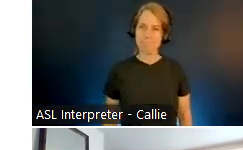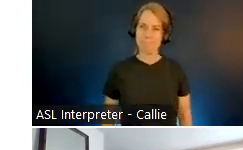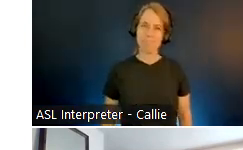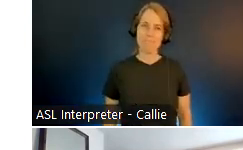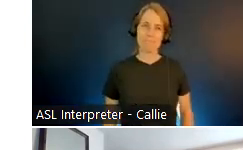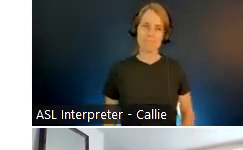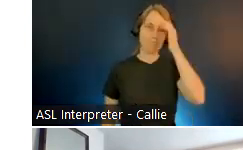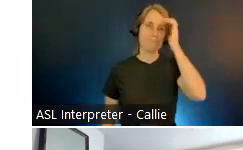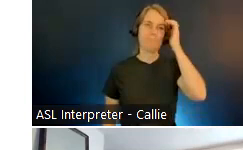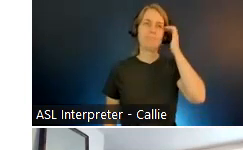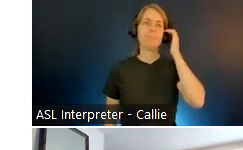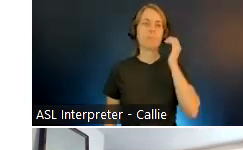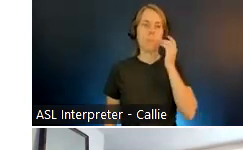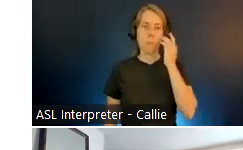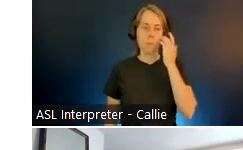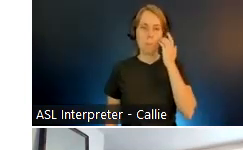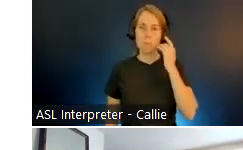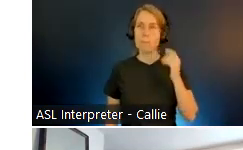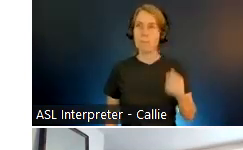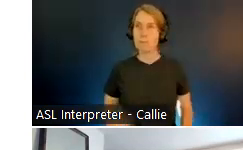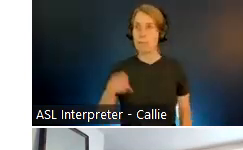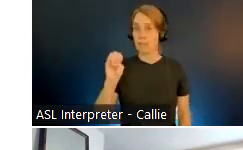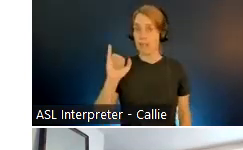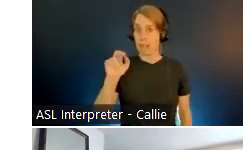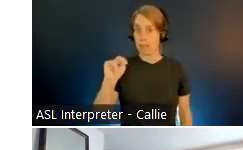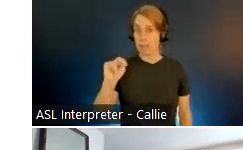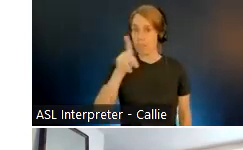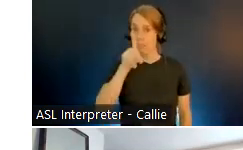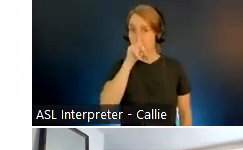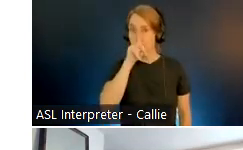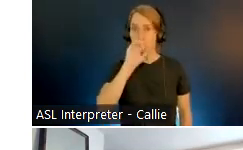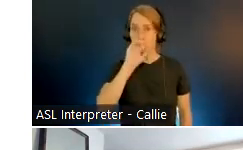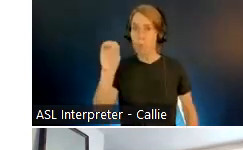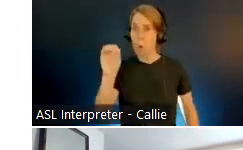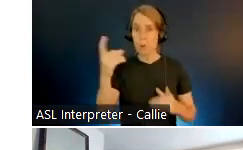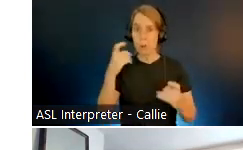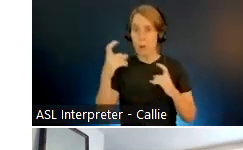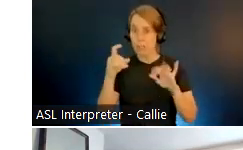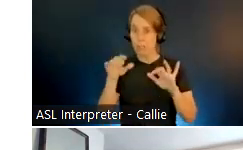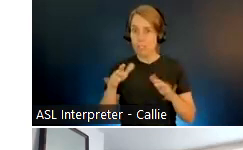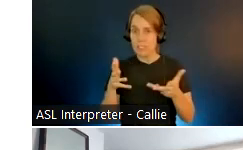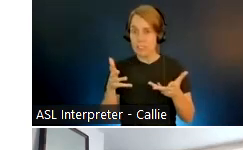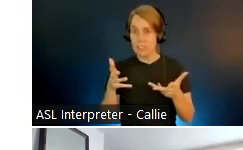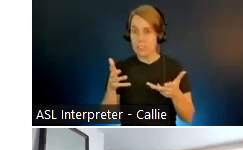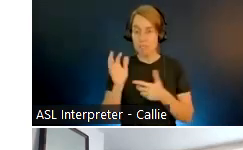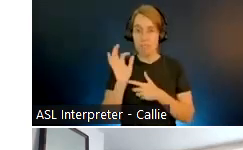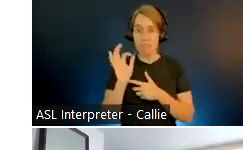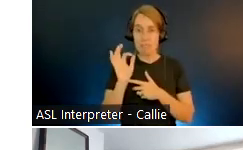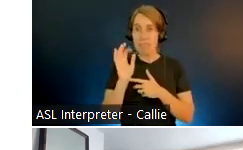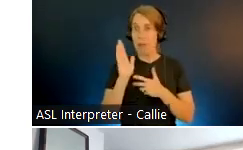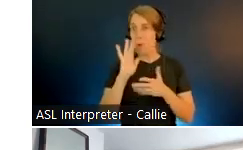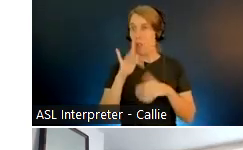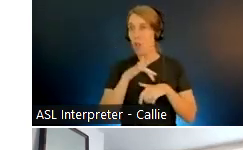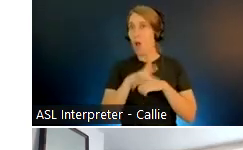And I'm gonna, if I don't see any questions, we will give you back 9 minutes of your day.